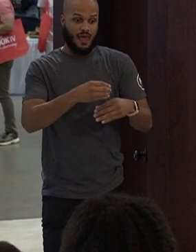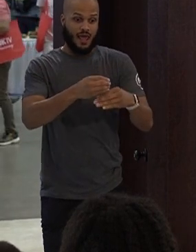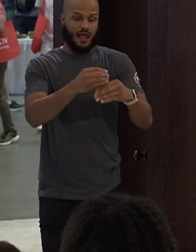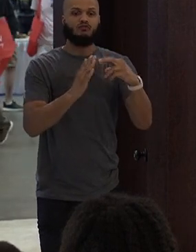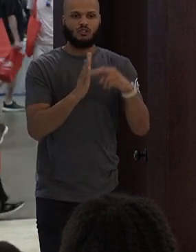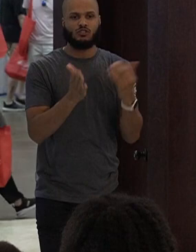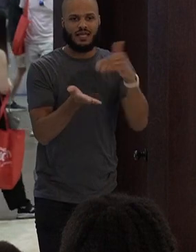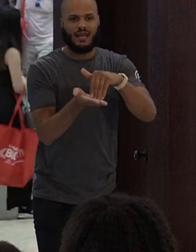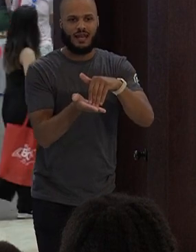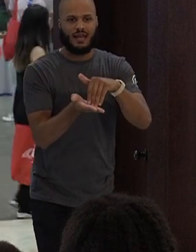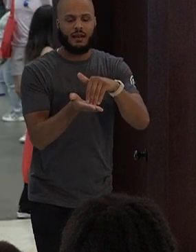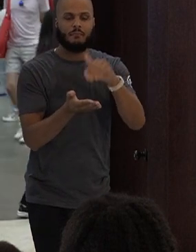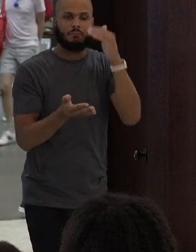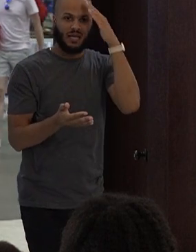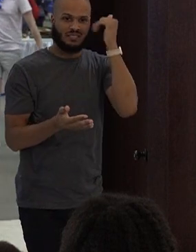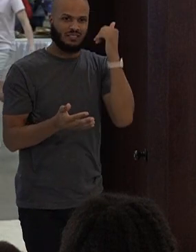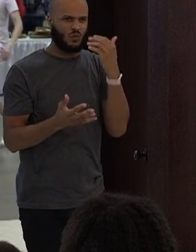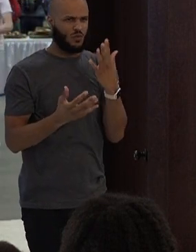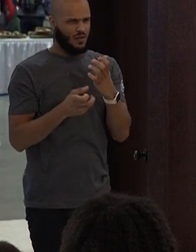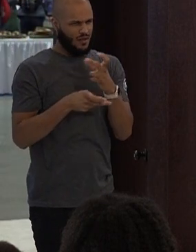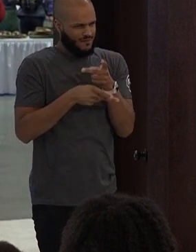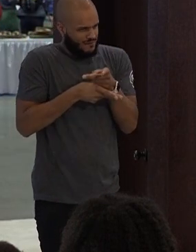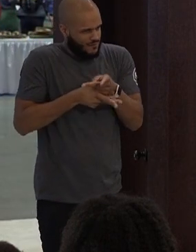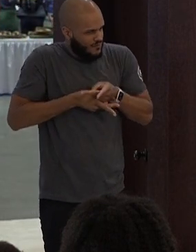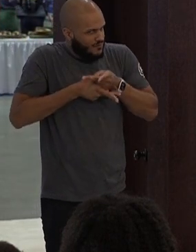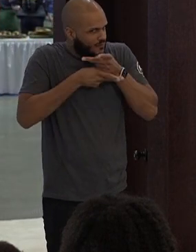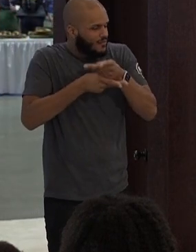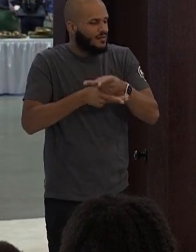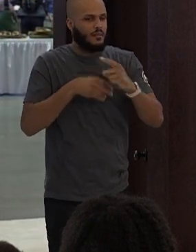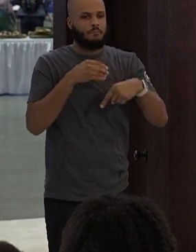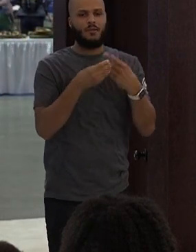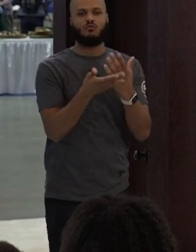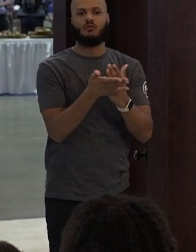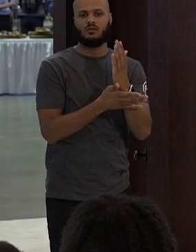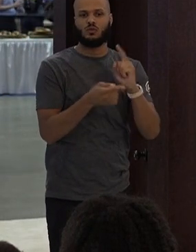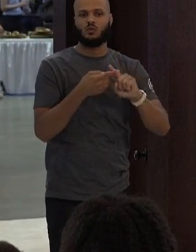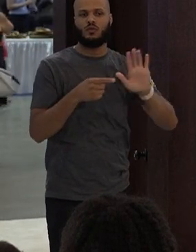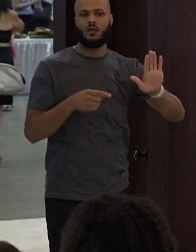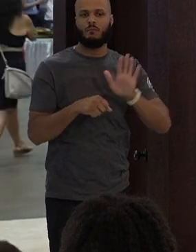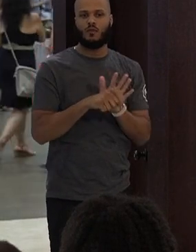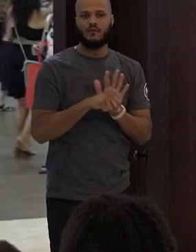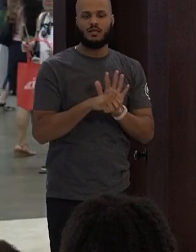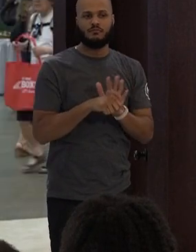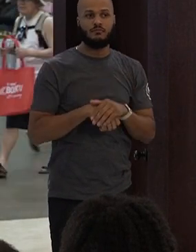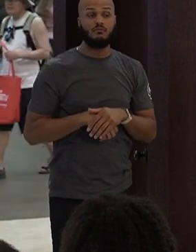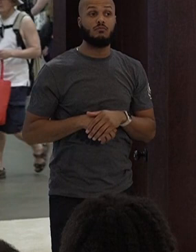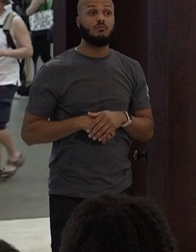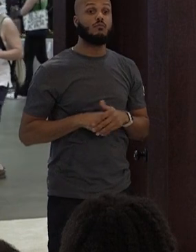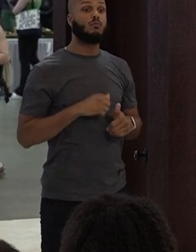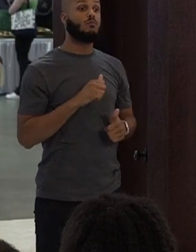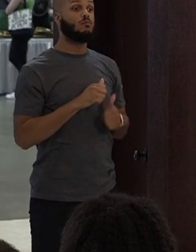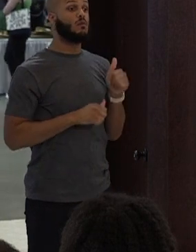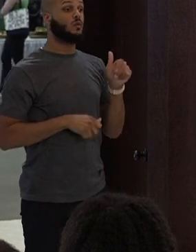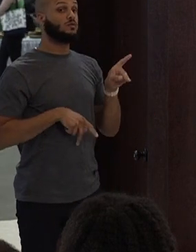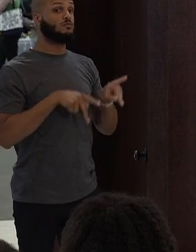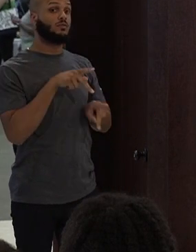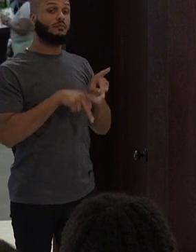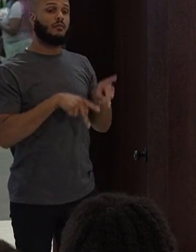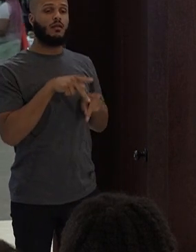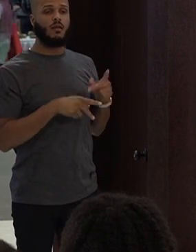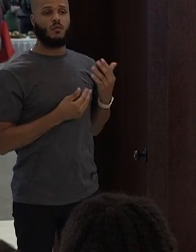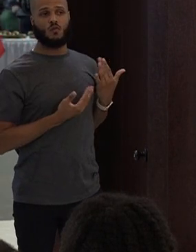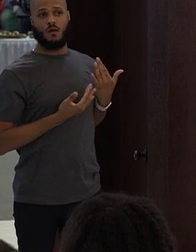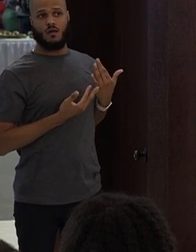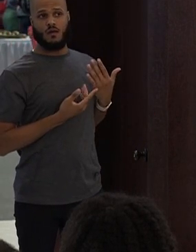They do that because they want to be super careful about the rights to their movie. For most people, they usually wait